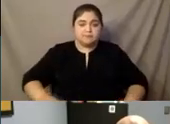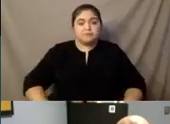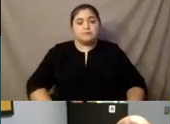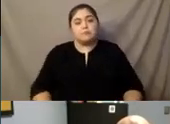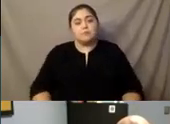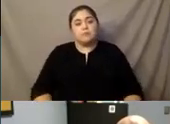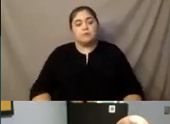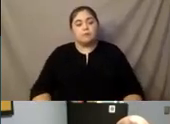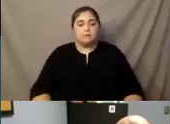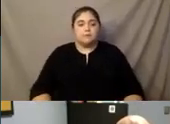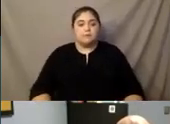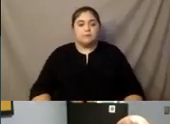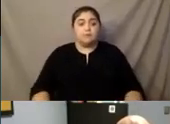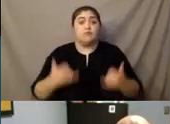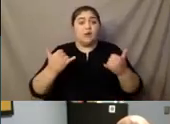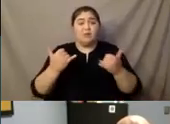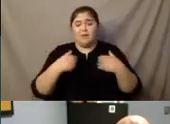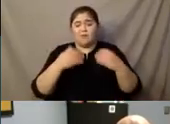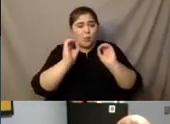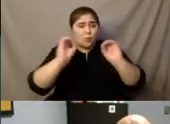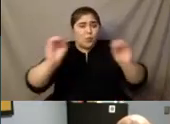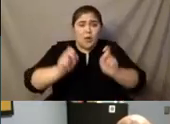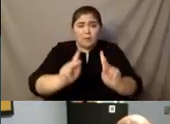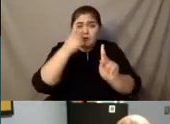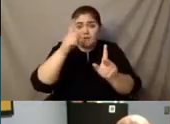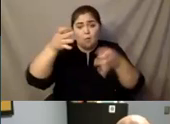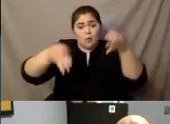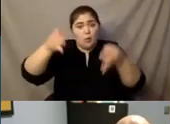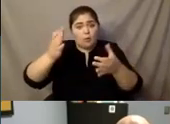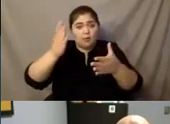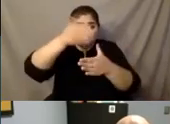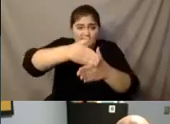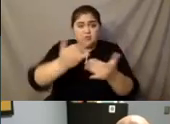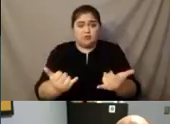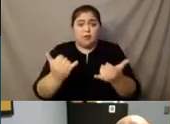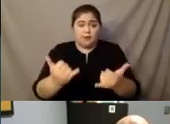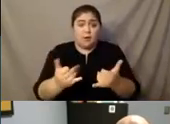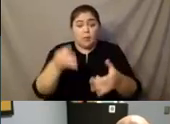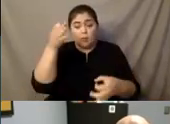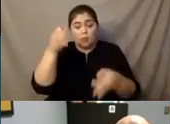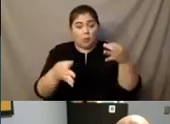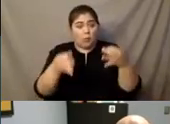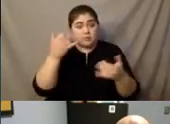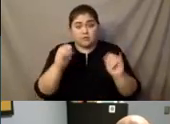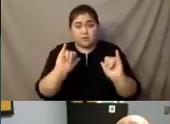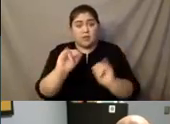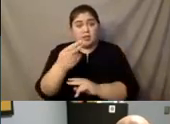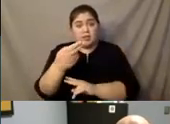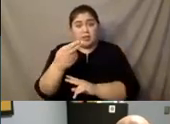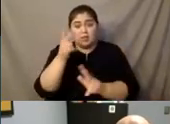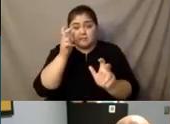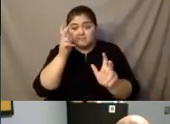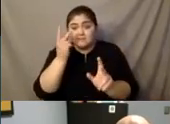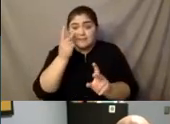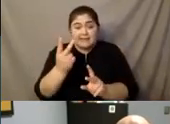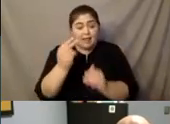There is no opportunity for court intervention right now. Courts are still only hearing very limited